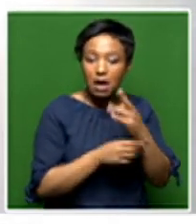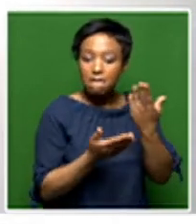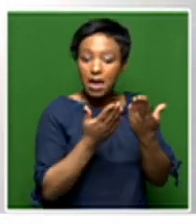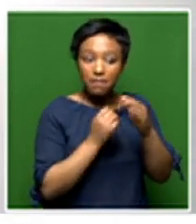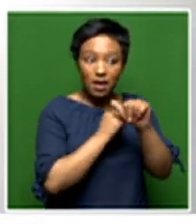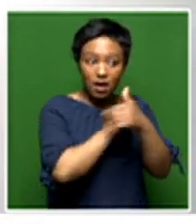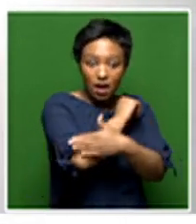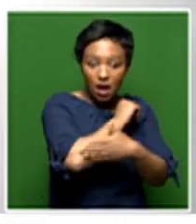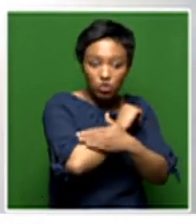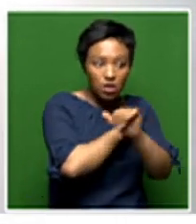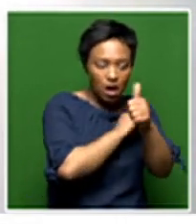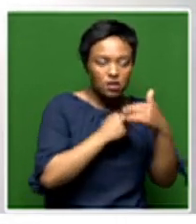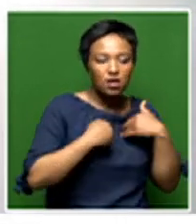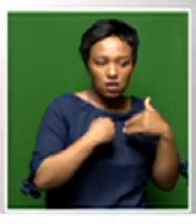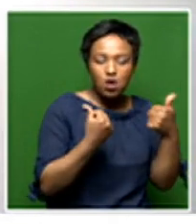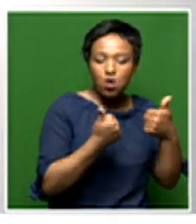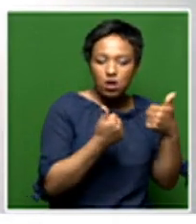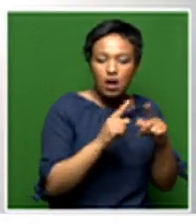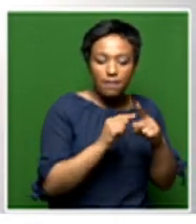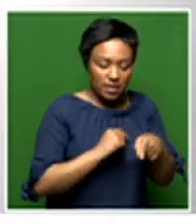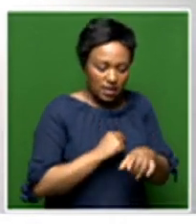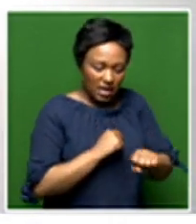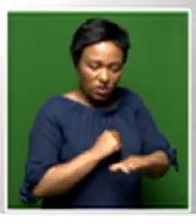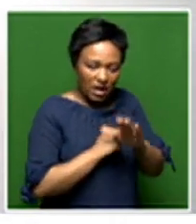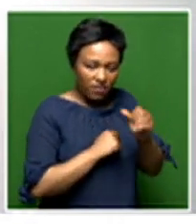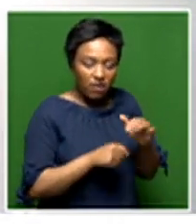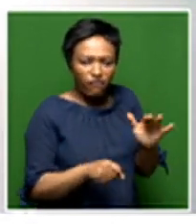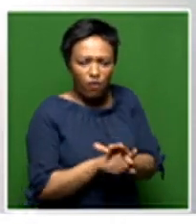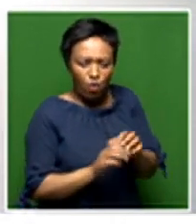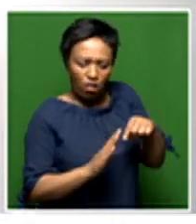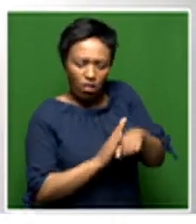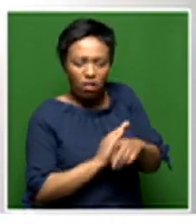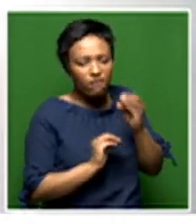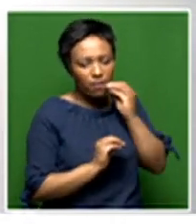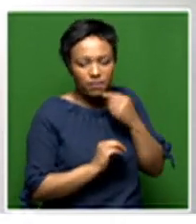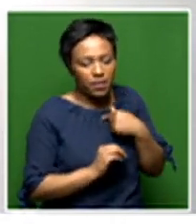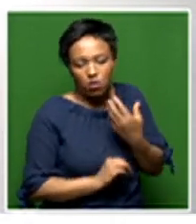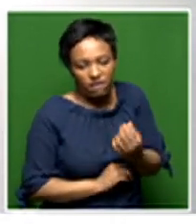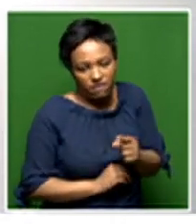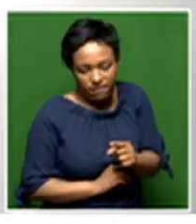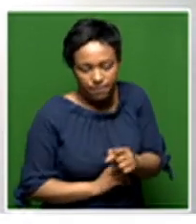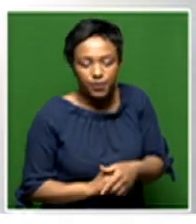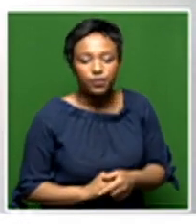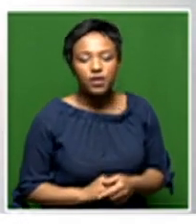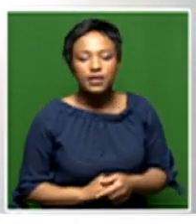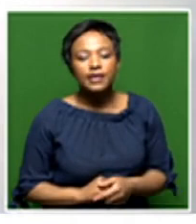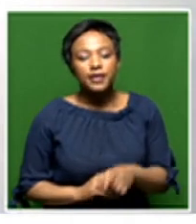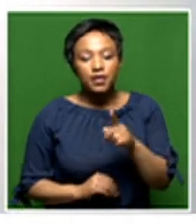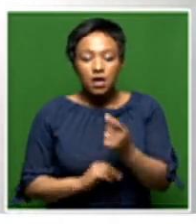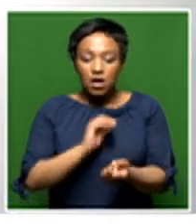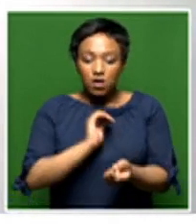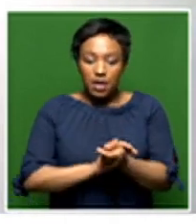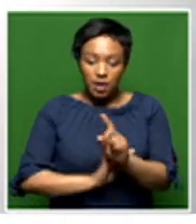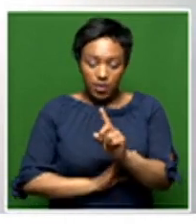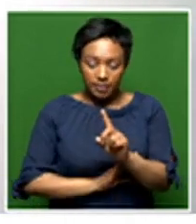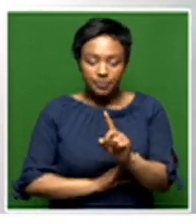already started, but in South Africa, I don't have the details. And what is going to happen